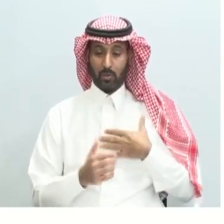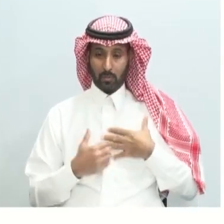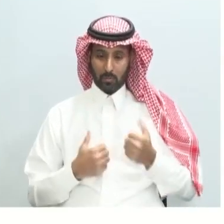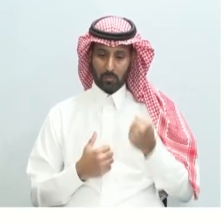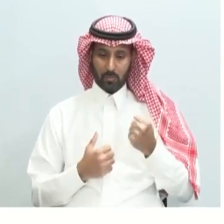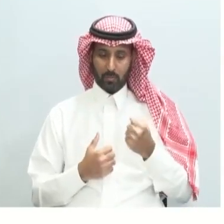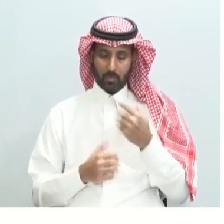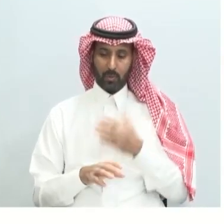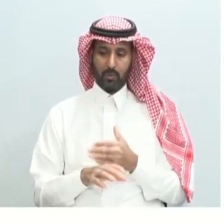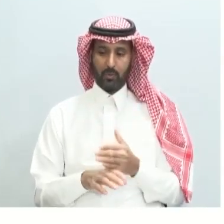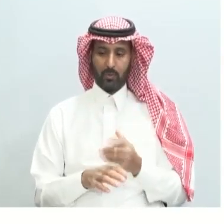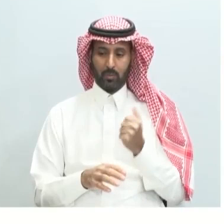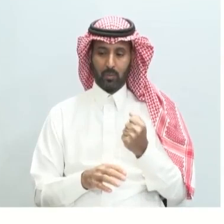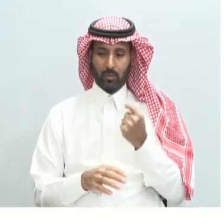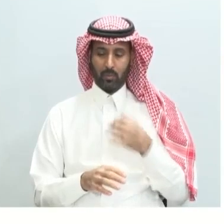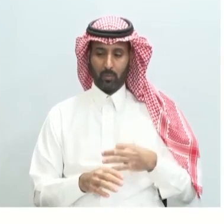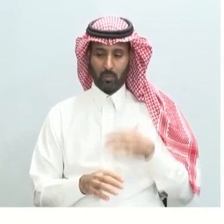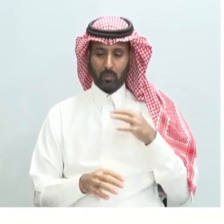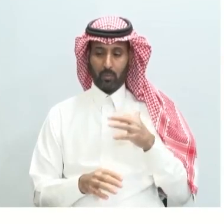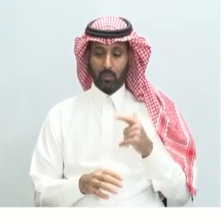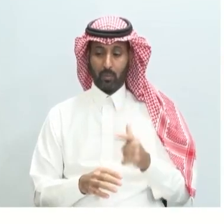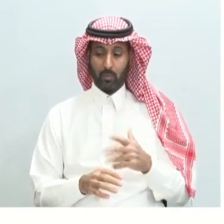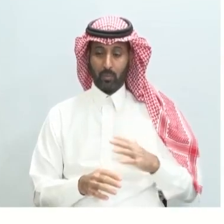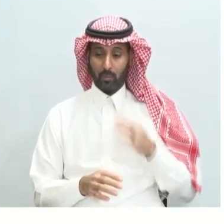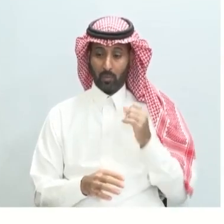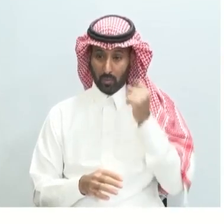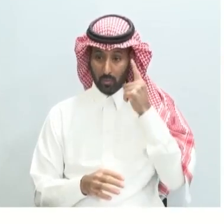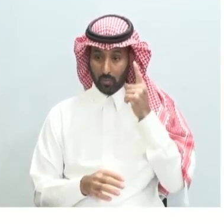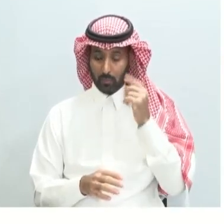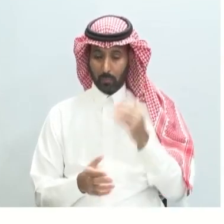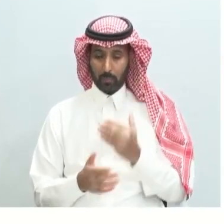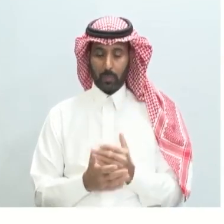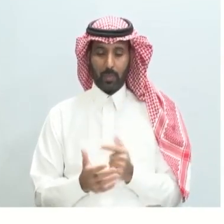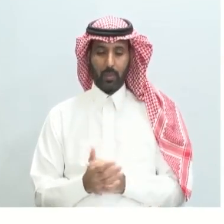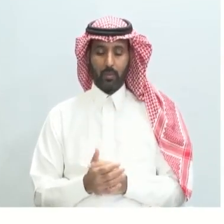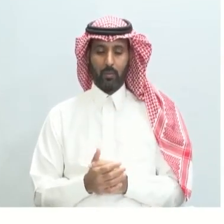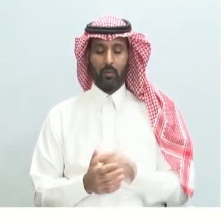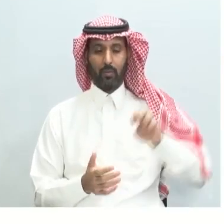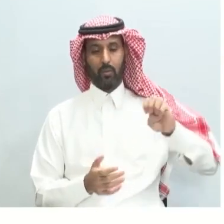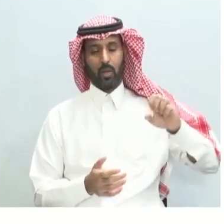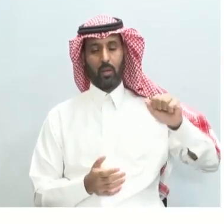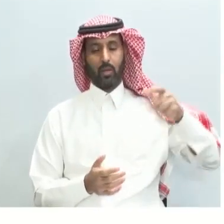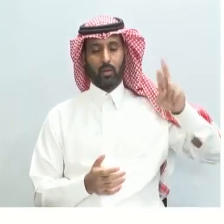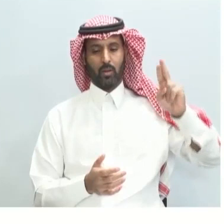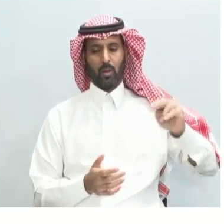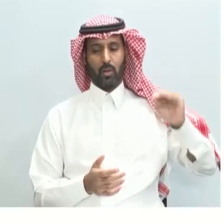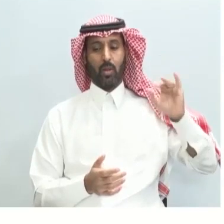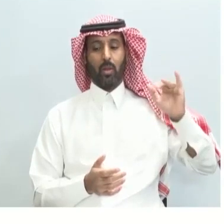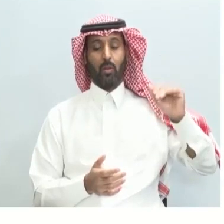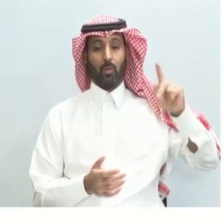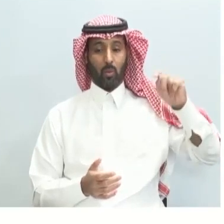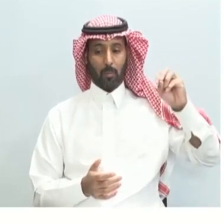healthy, wealthy, and wise. One more time. Early to